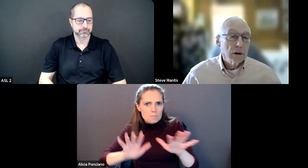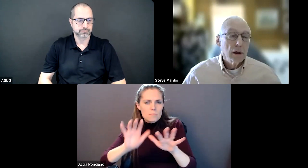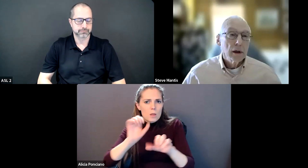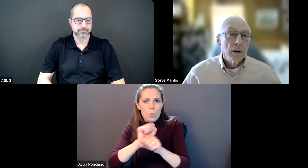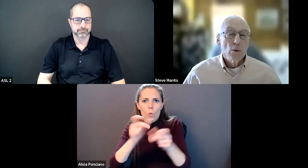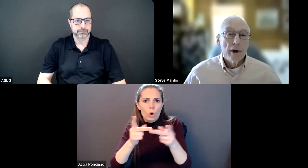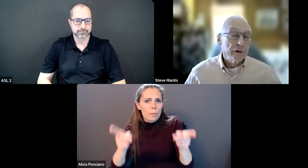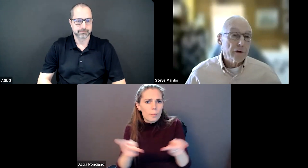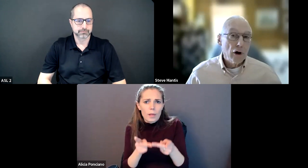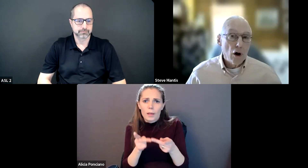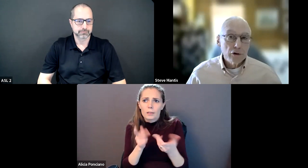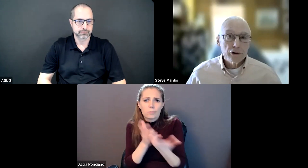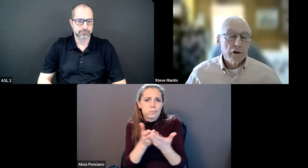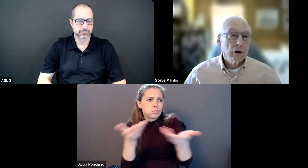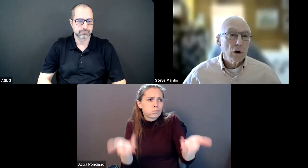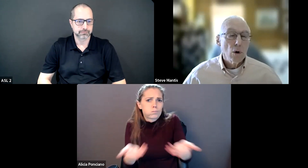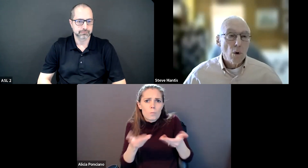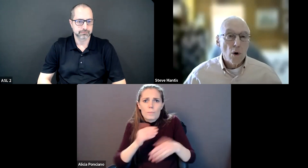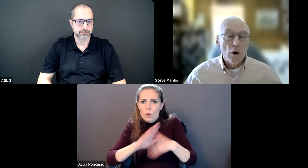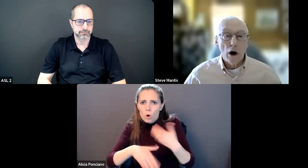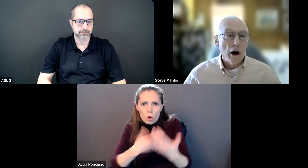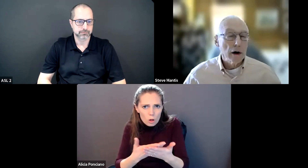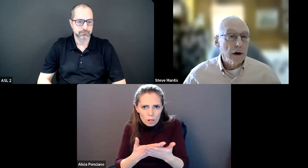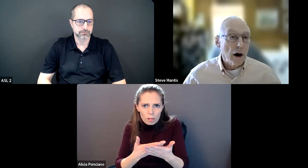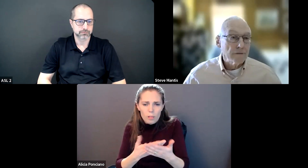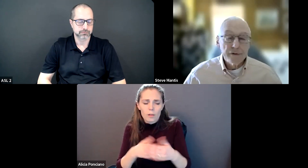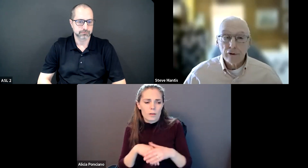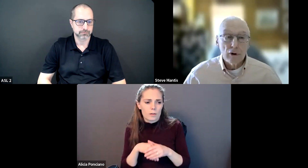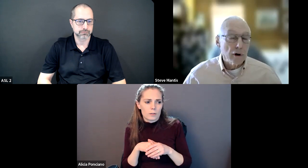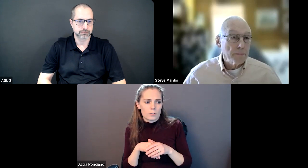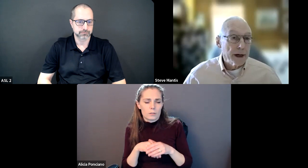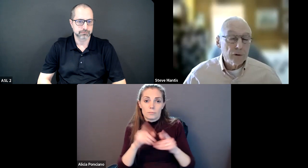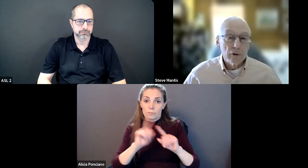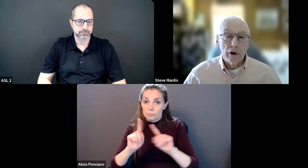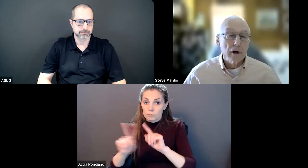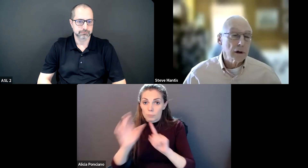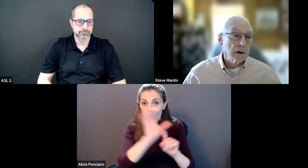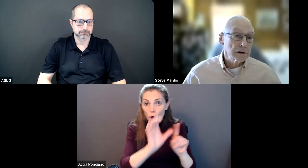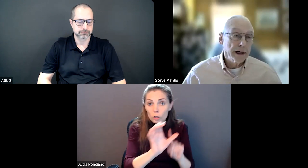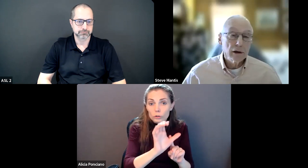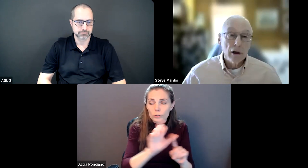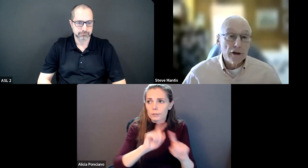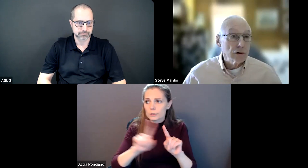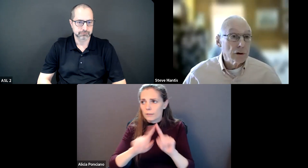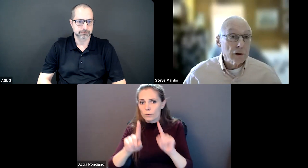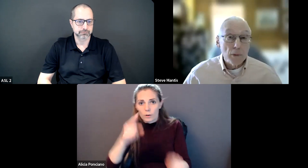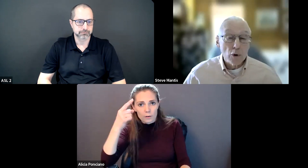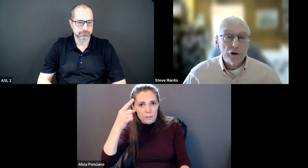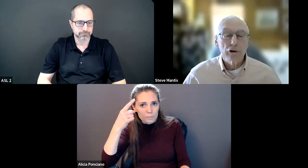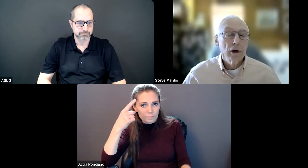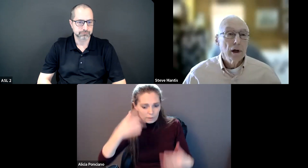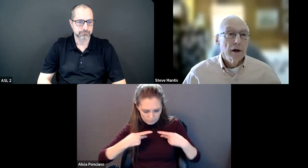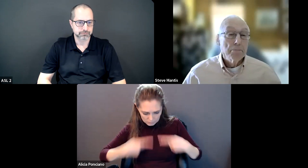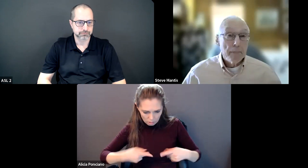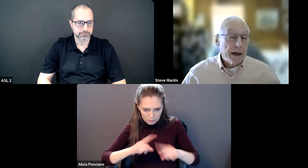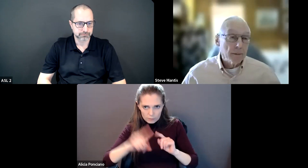all, whether it's our culture or our physical or mental or psychological or